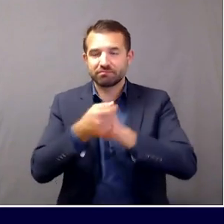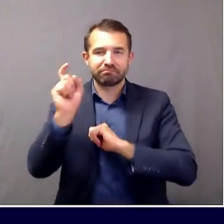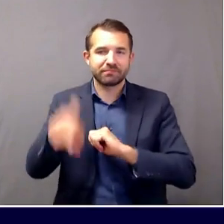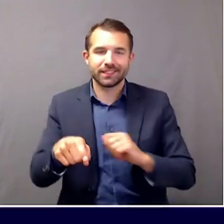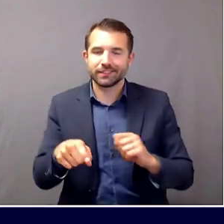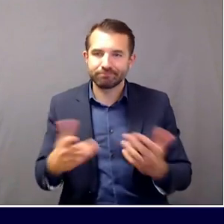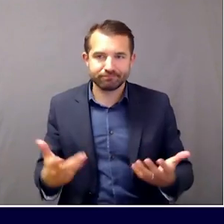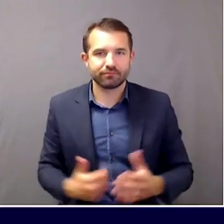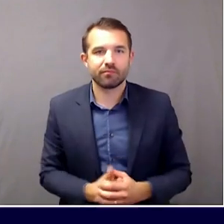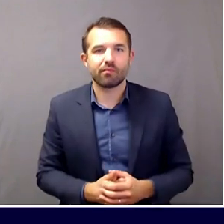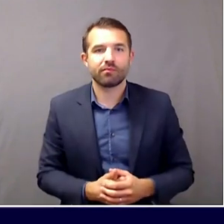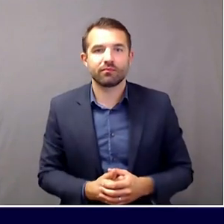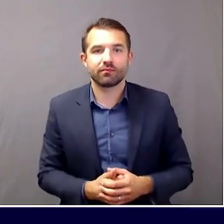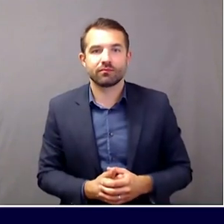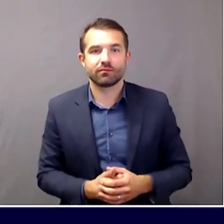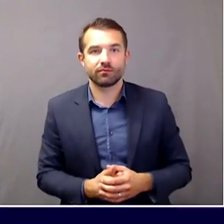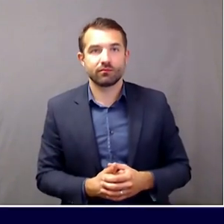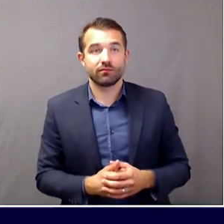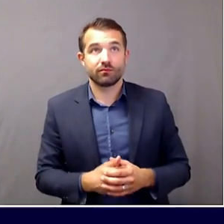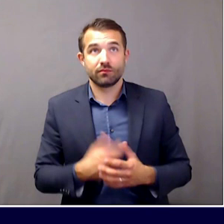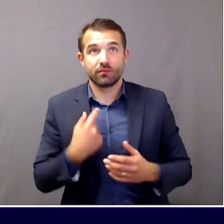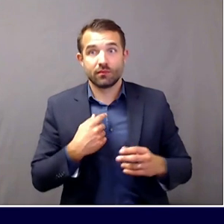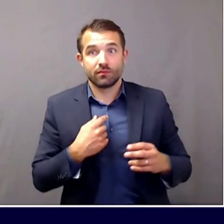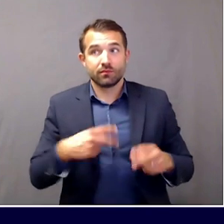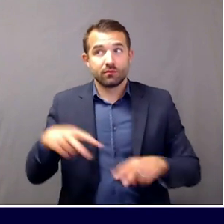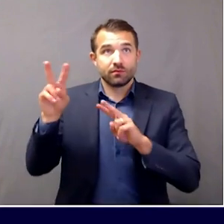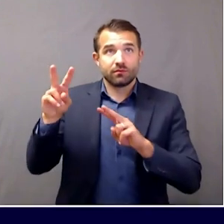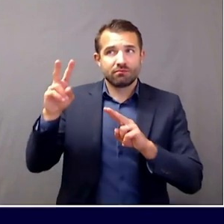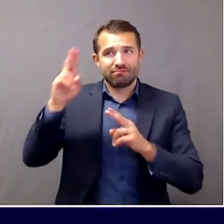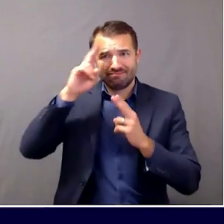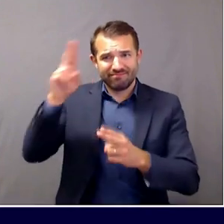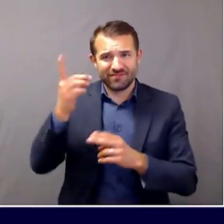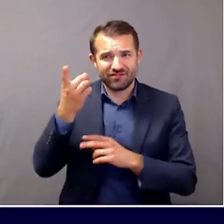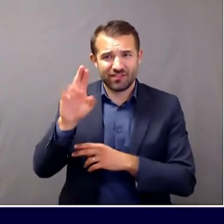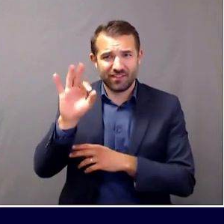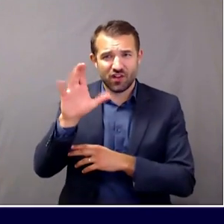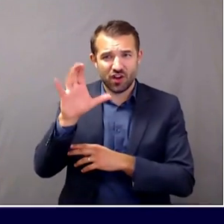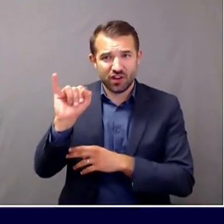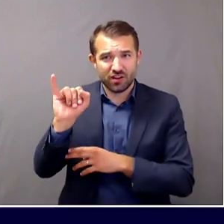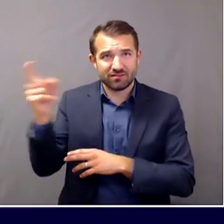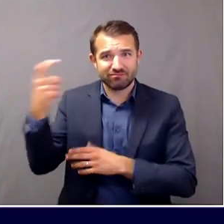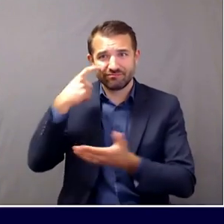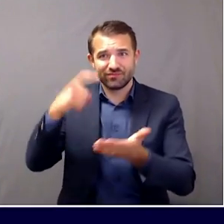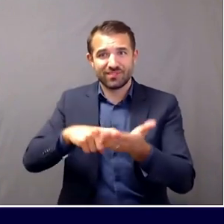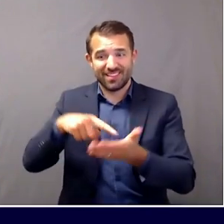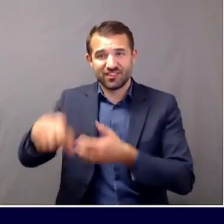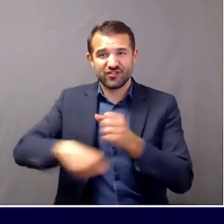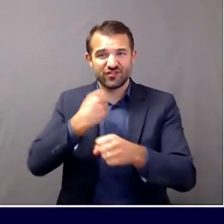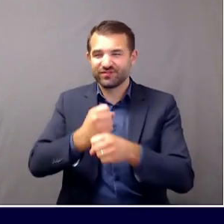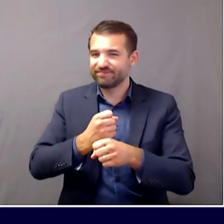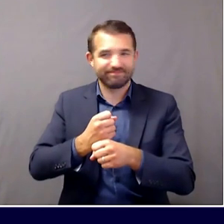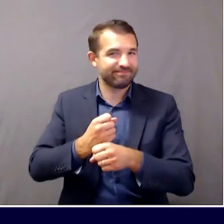again, to hear someone of the stature of Dr. Fauci himself acknowledge that, and when I watched him say it, it was really